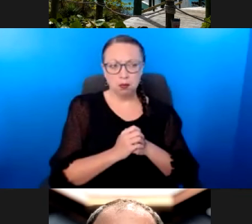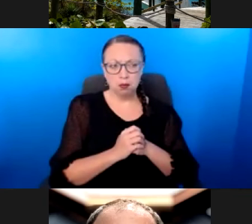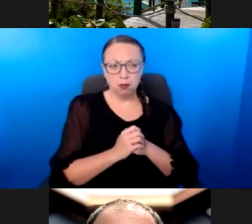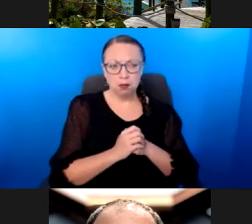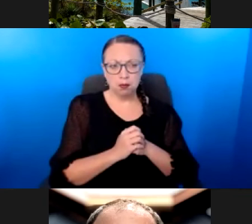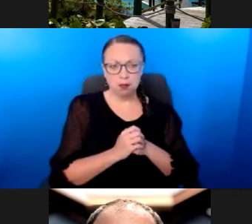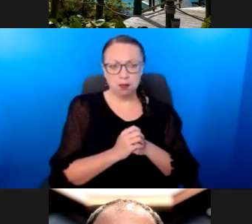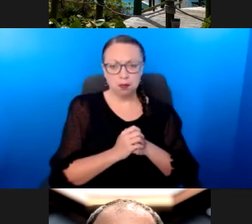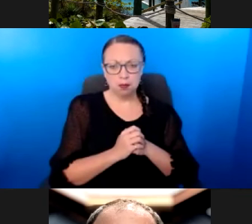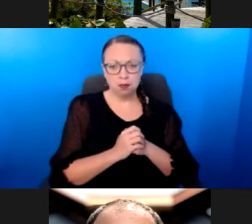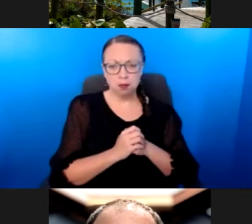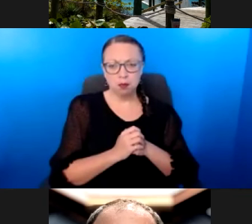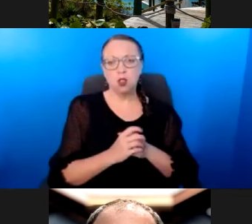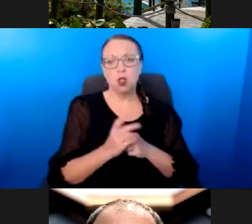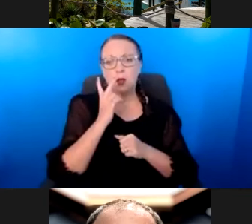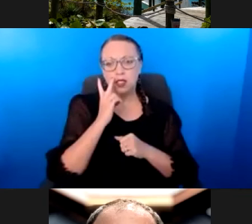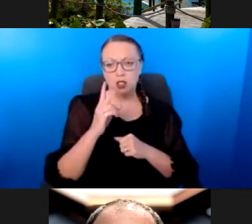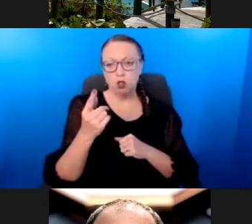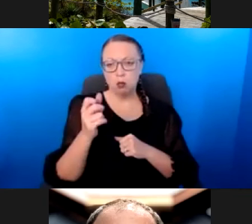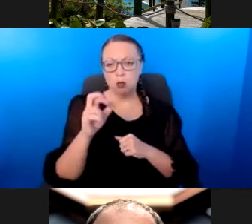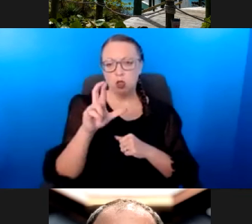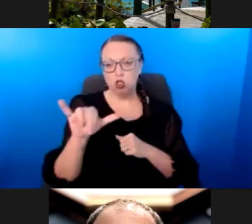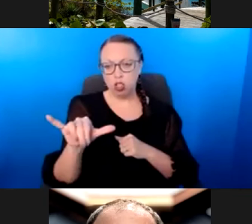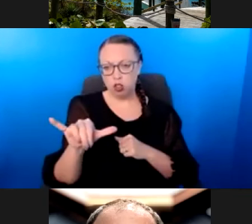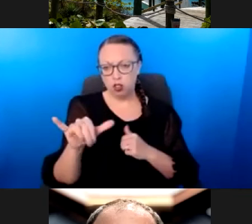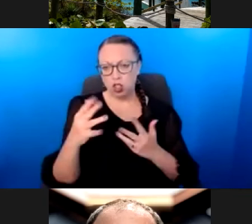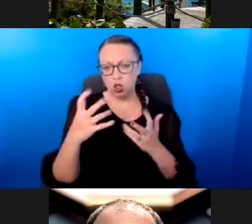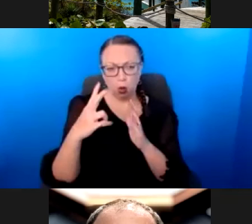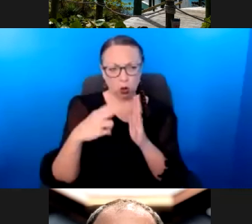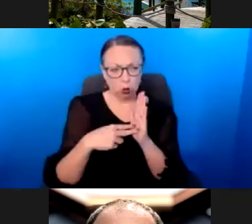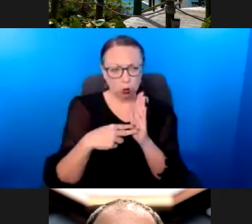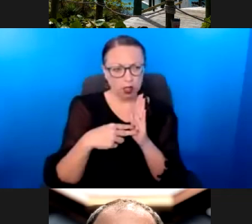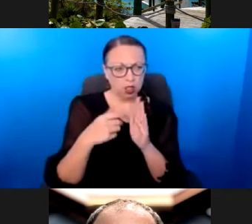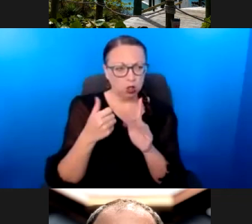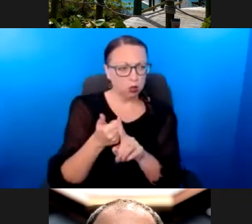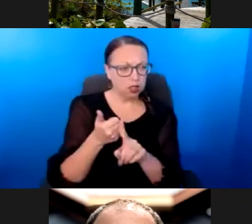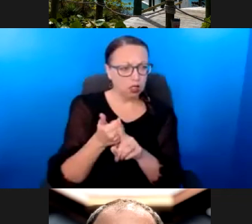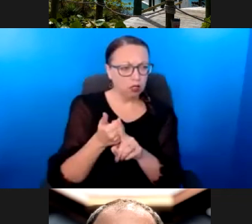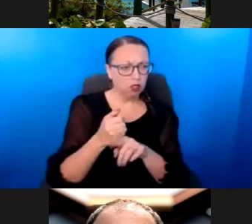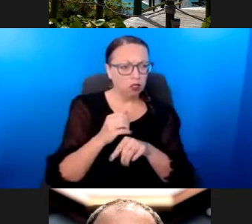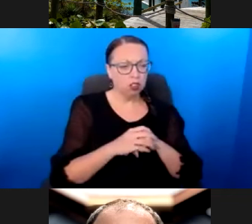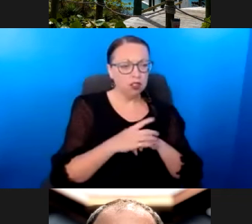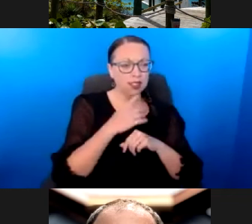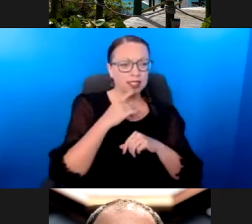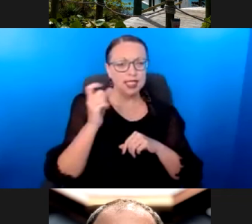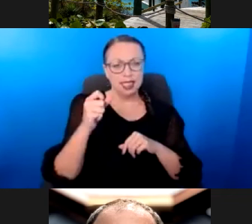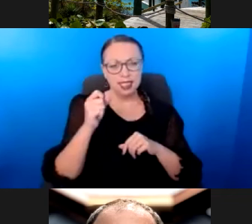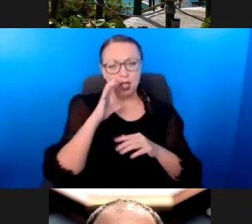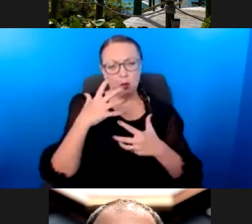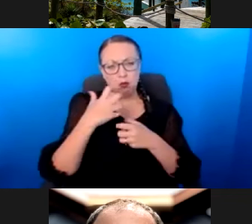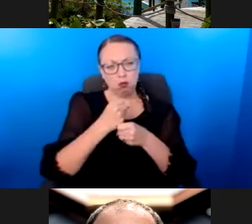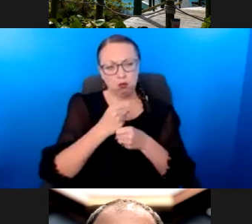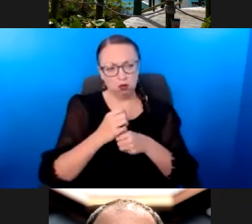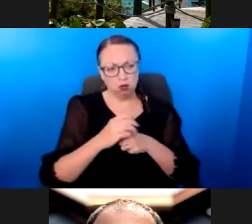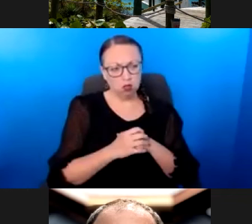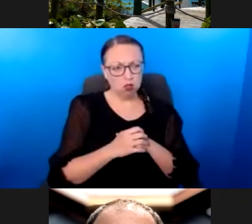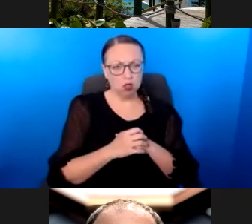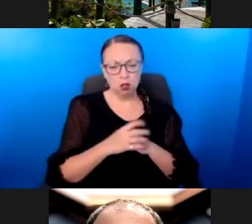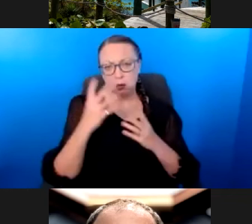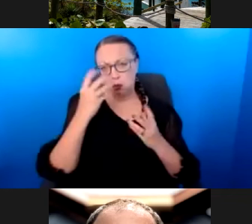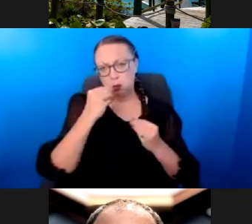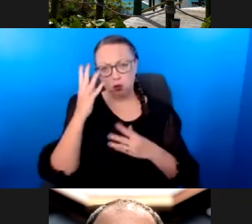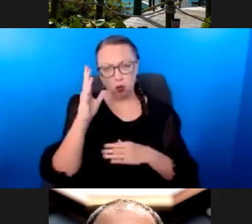There's one from Jerry. Jerry, would you like to read the question yourself or say the question? I'll paraphrase it. First of all, Alex, beautiful